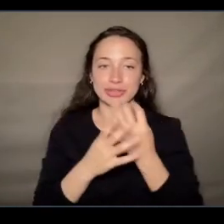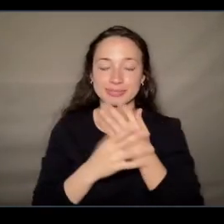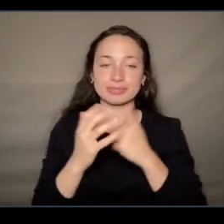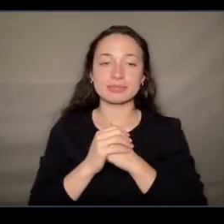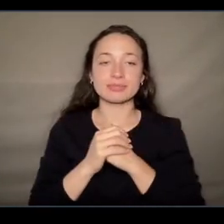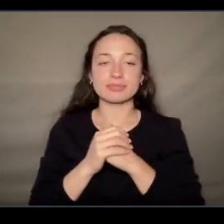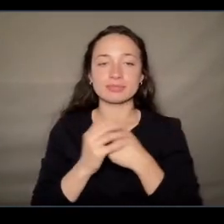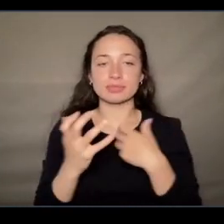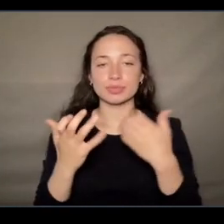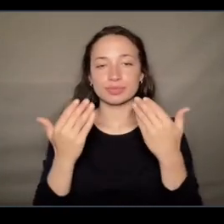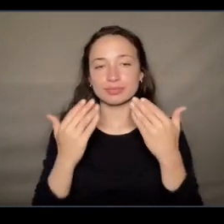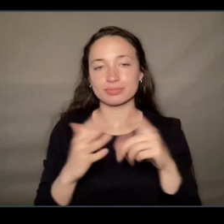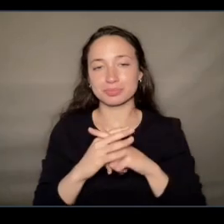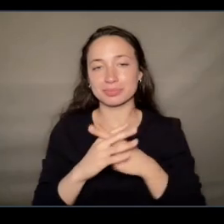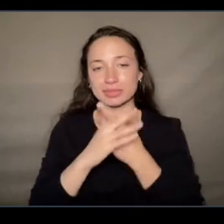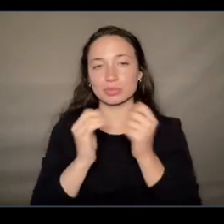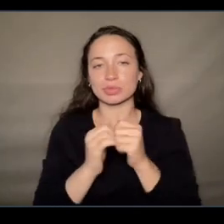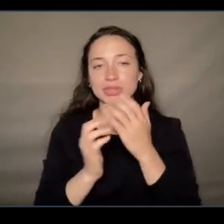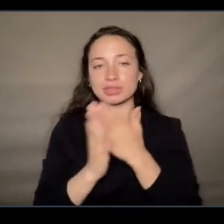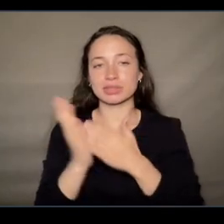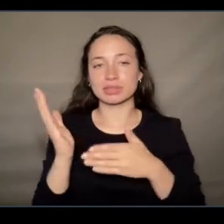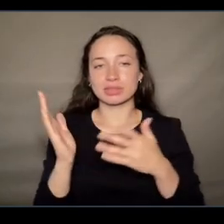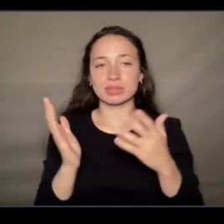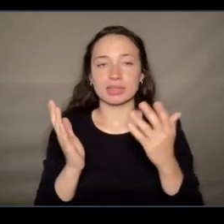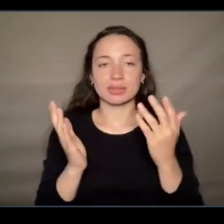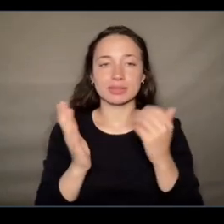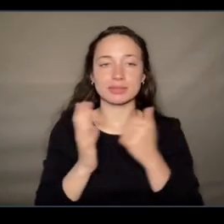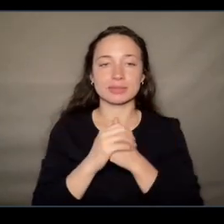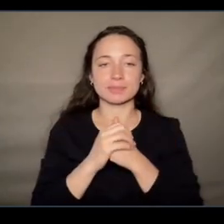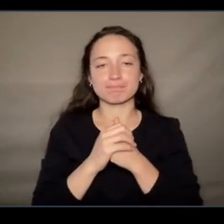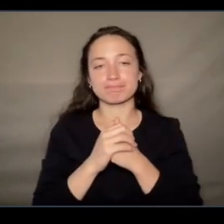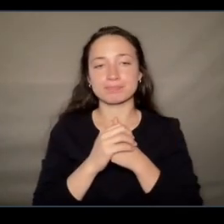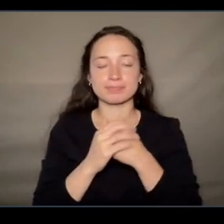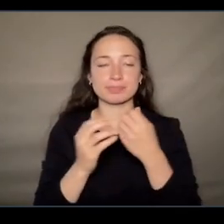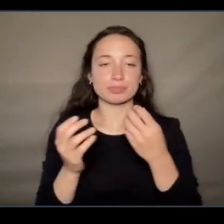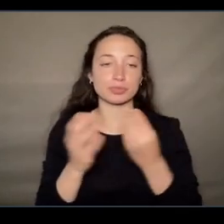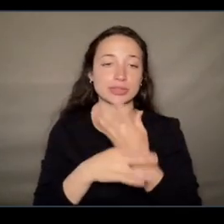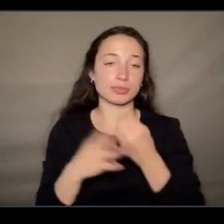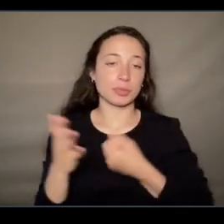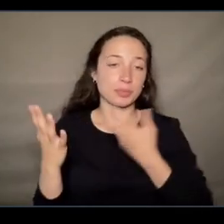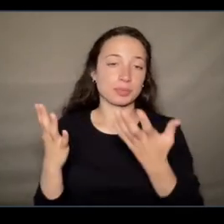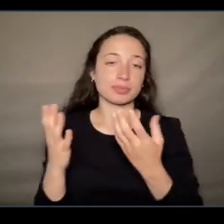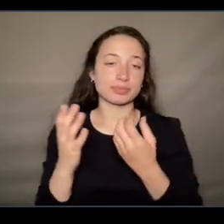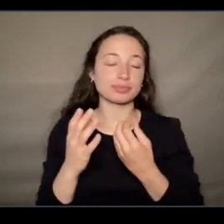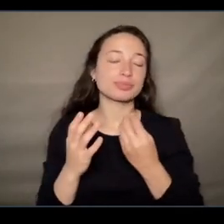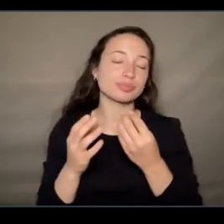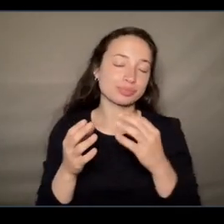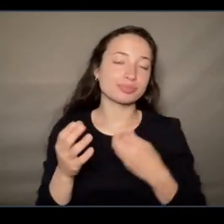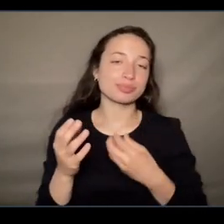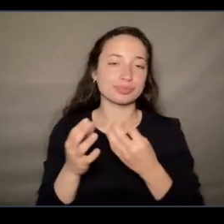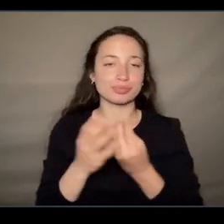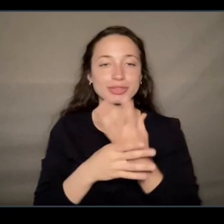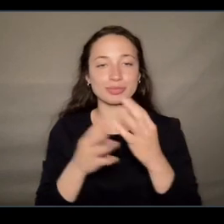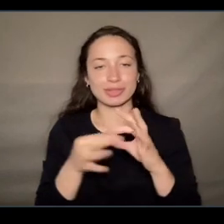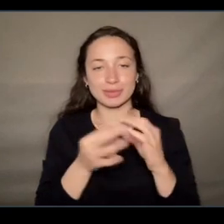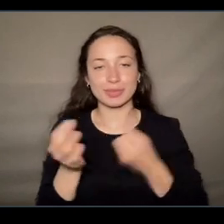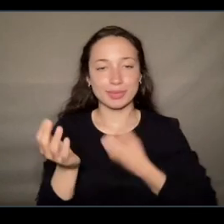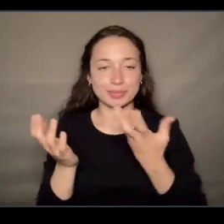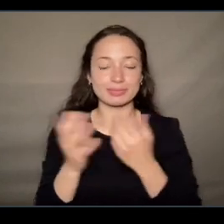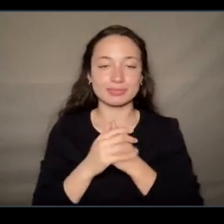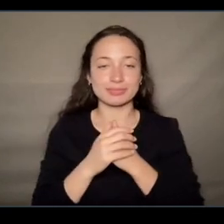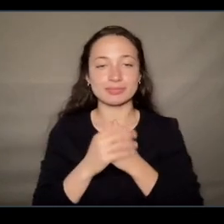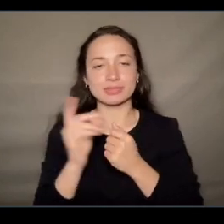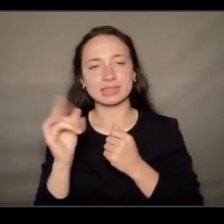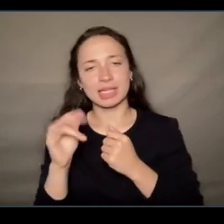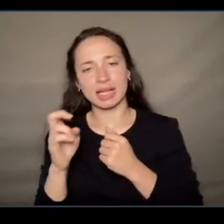spring. So I'd like to begin actually with some spring poems, spring-related poems.